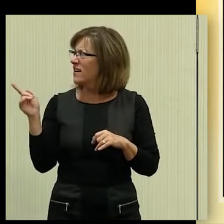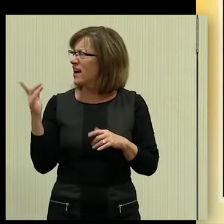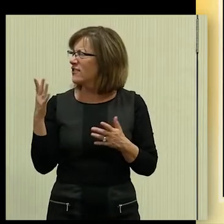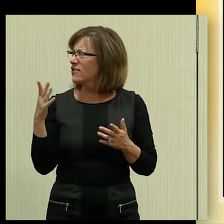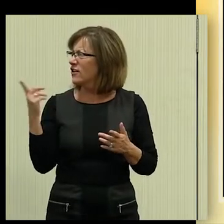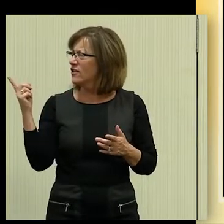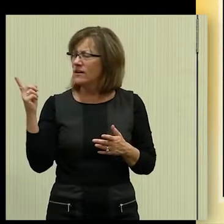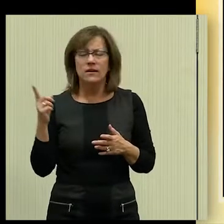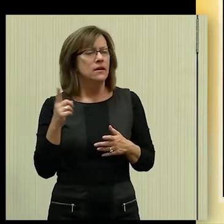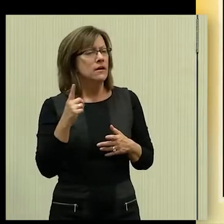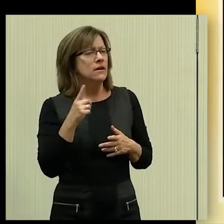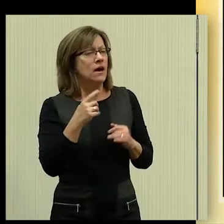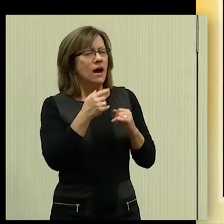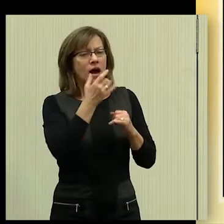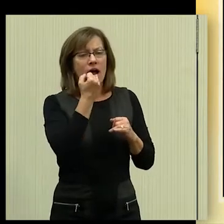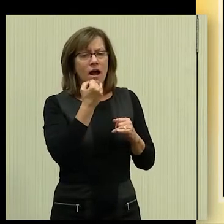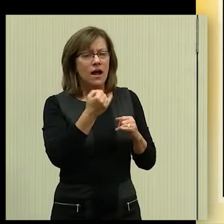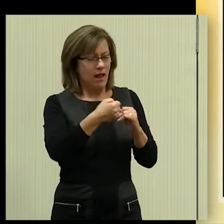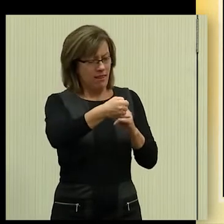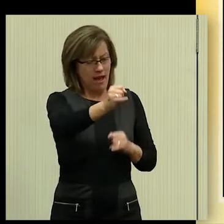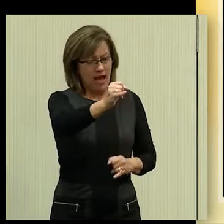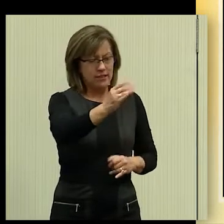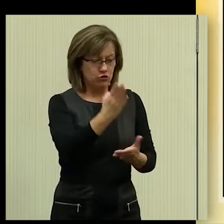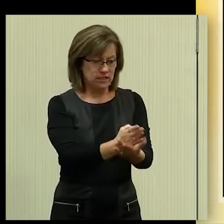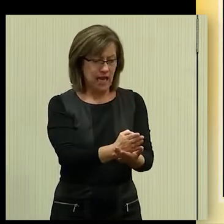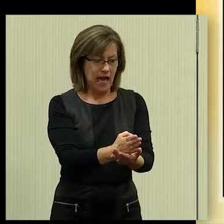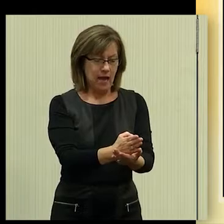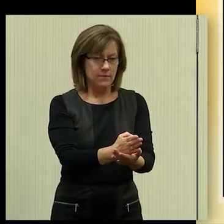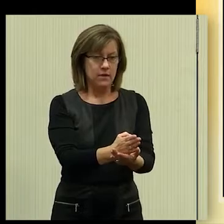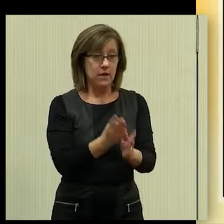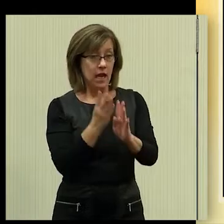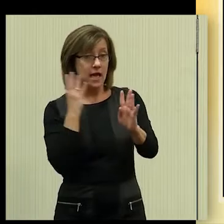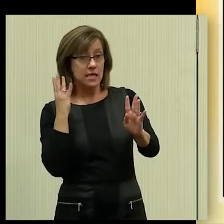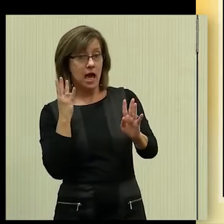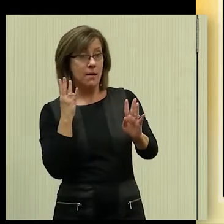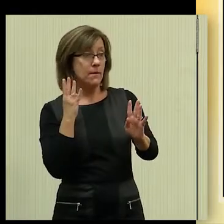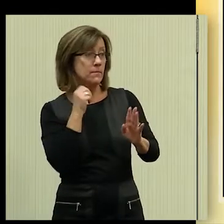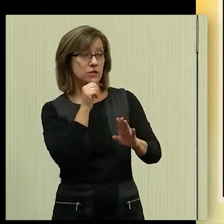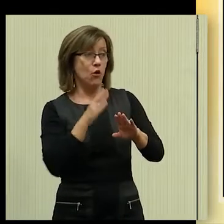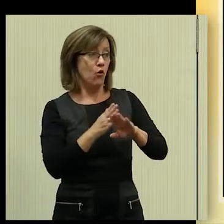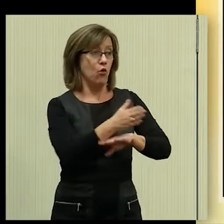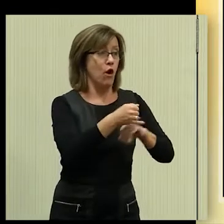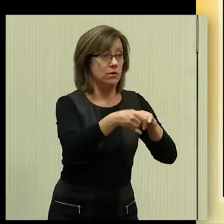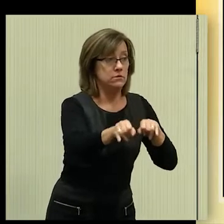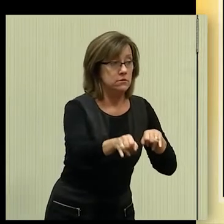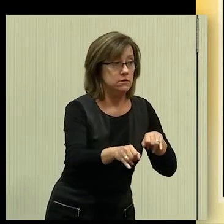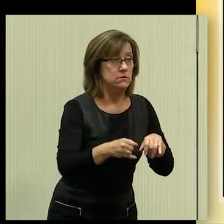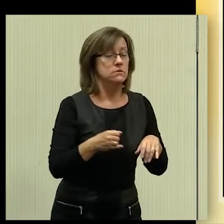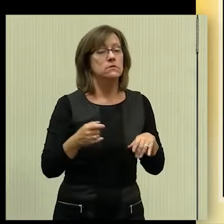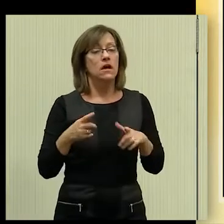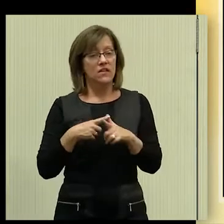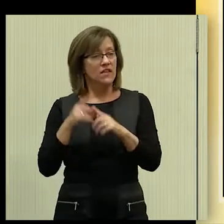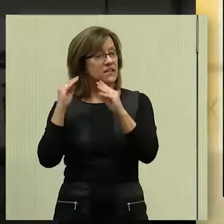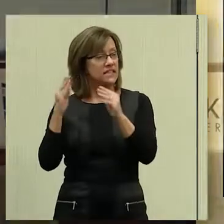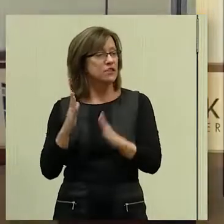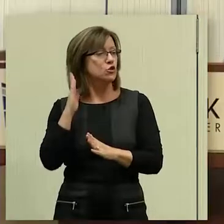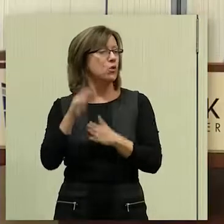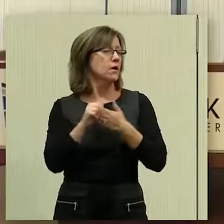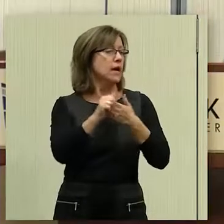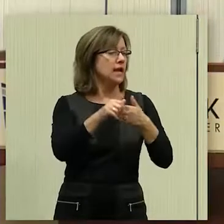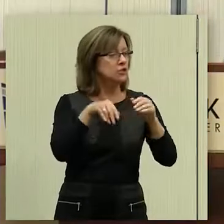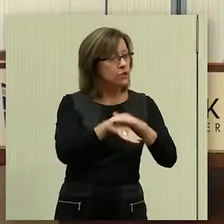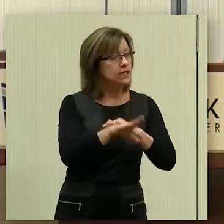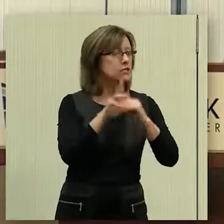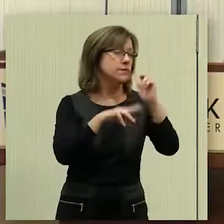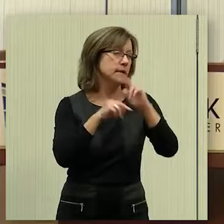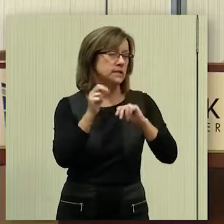mine, a red line of stopping here. So line up, but don't go any further than this. A teacher will need to bring you into the building. So things we